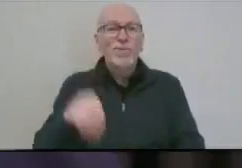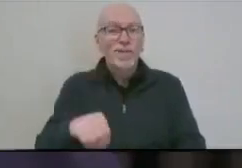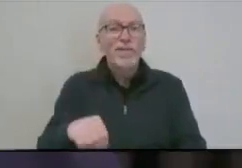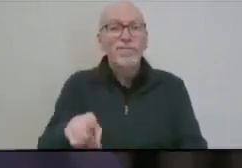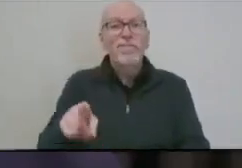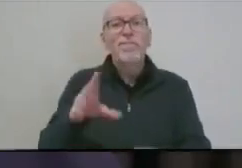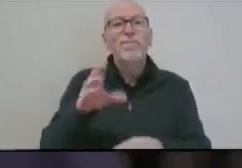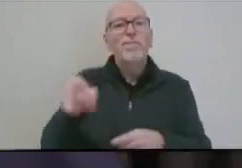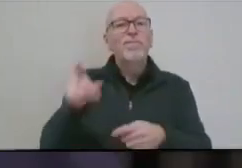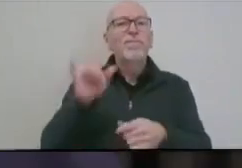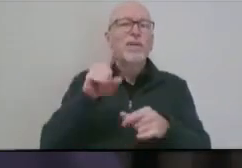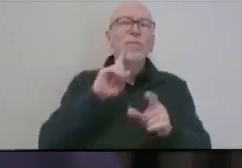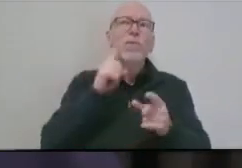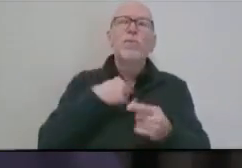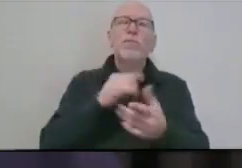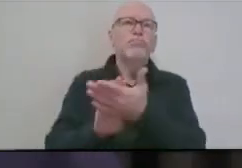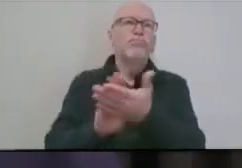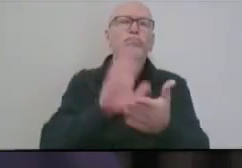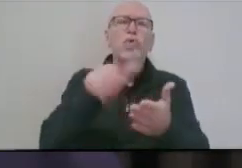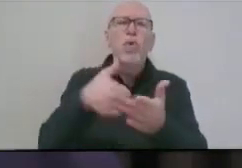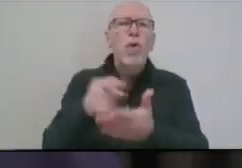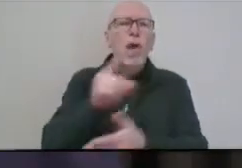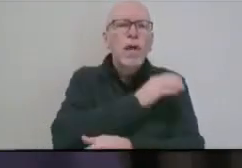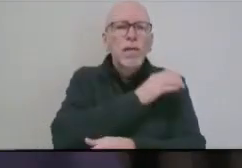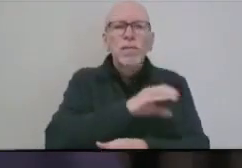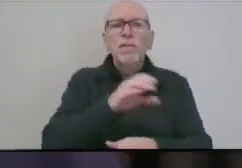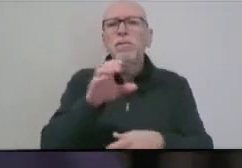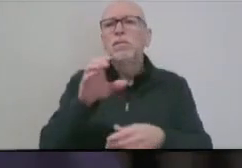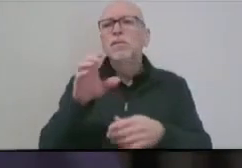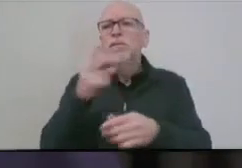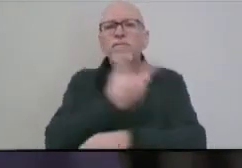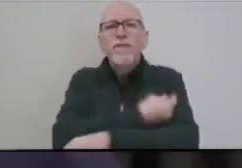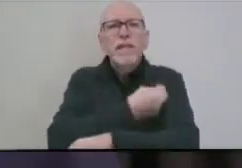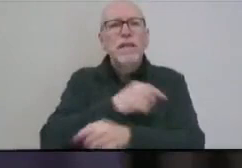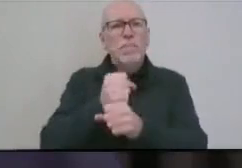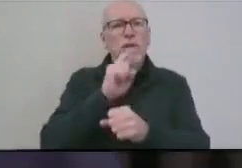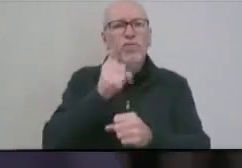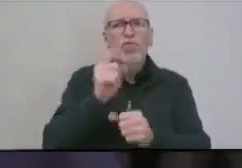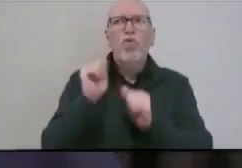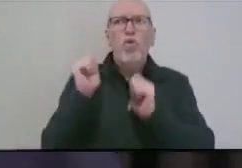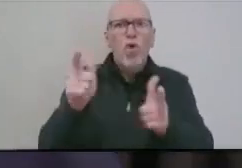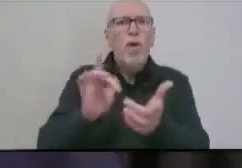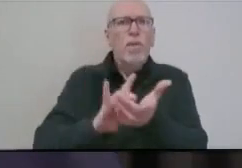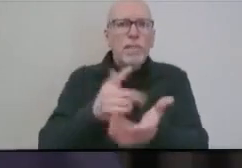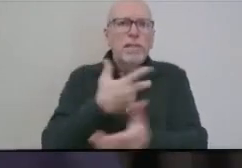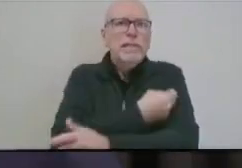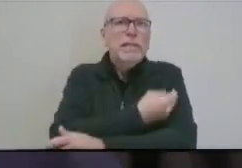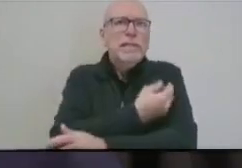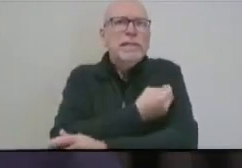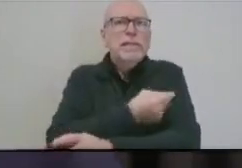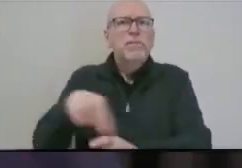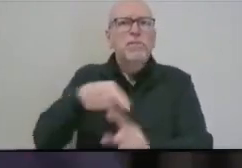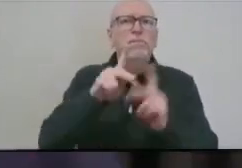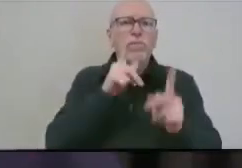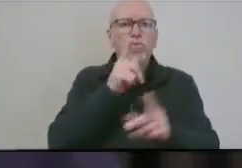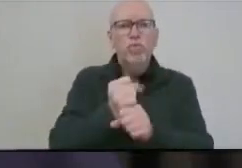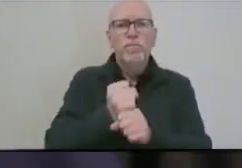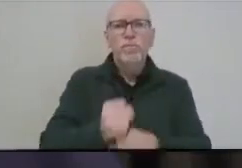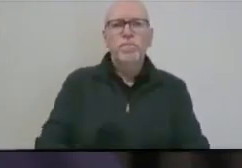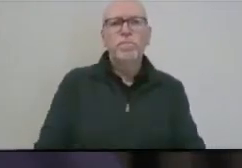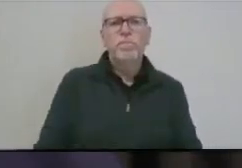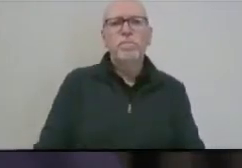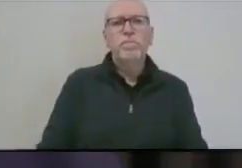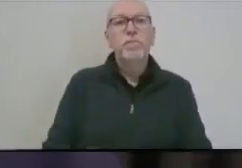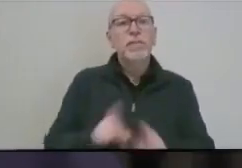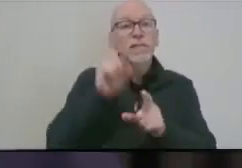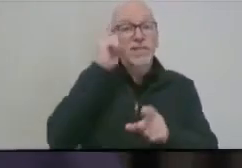and all the hard work they are doing to make sure that every dose gets to someone who is eligible to receive it. As the governor